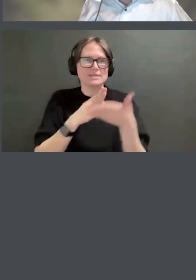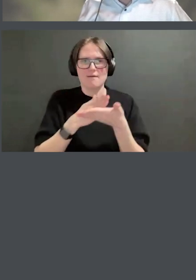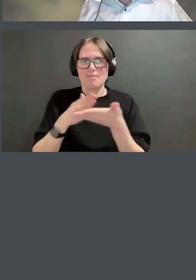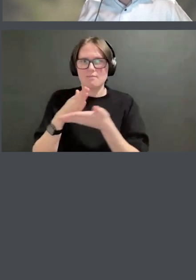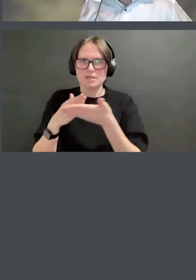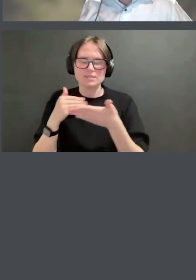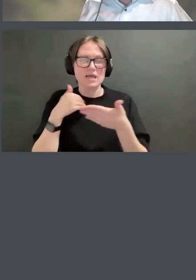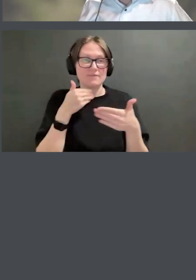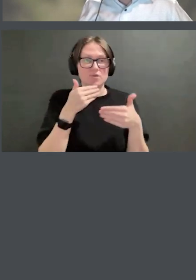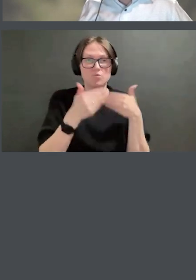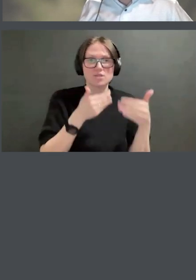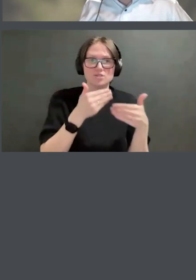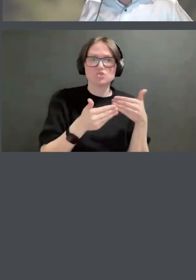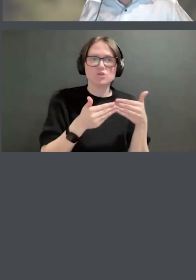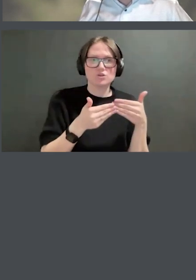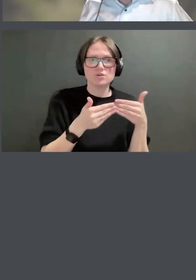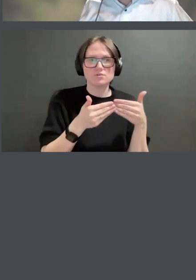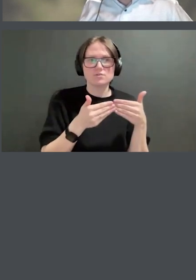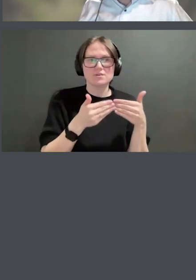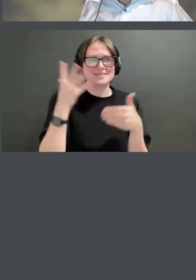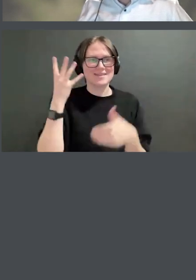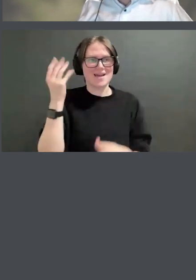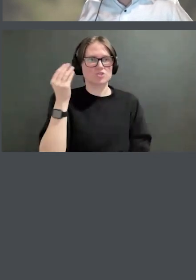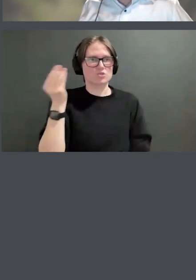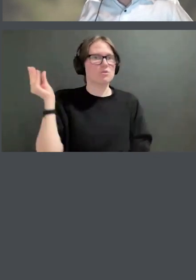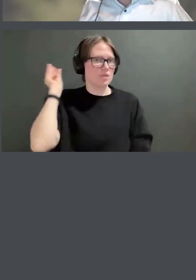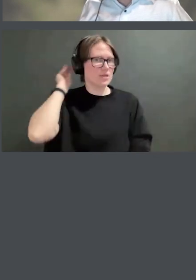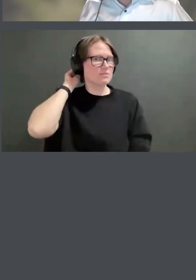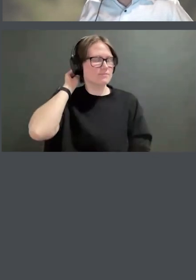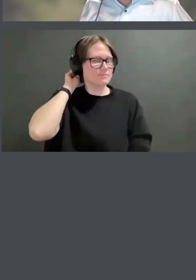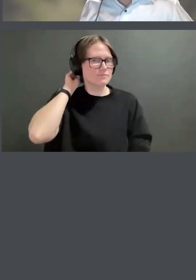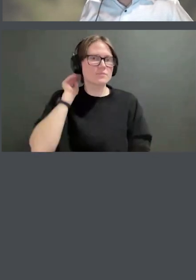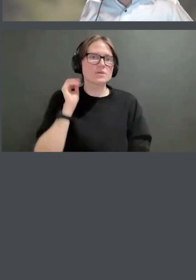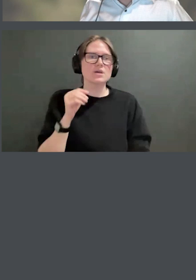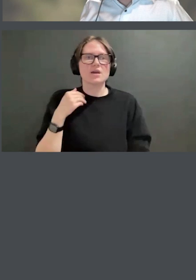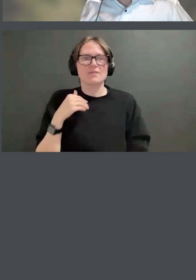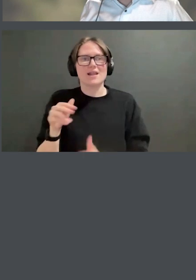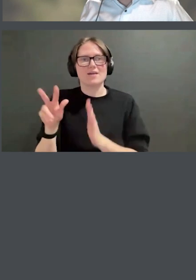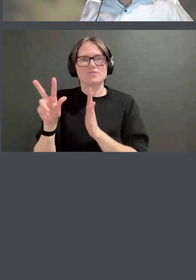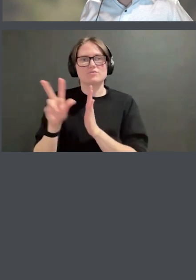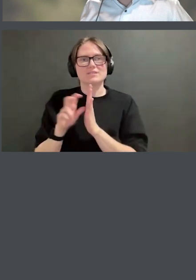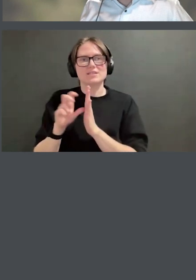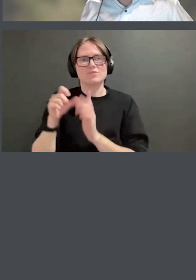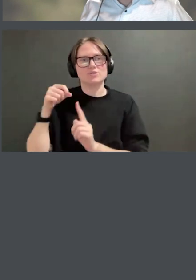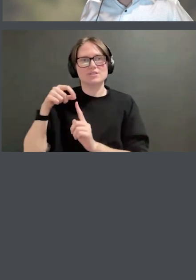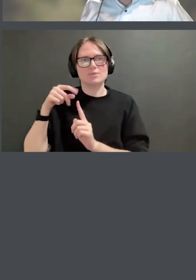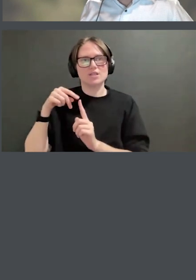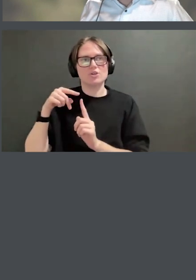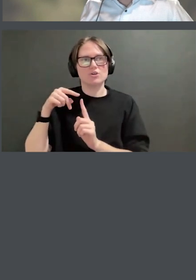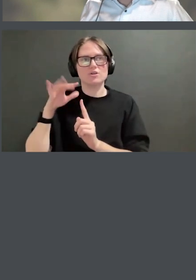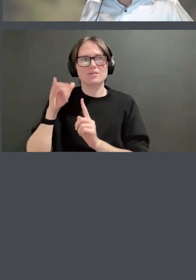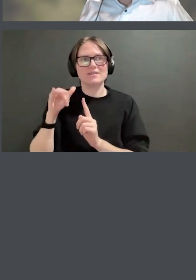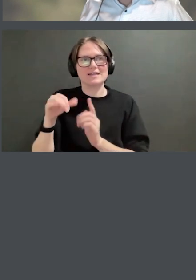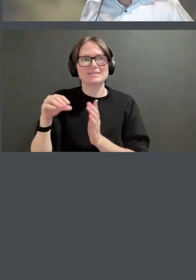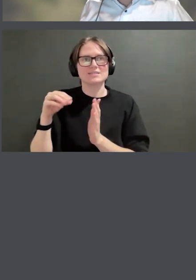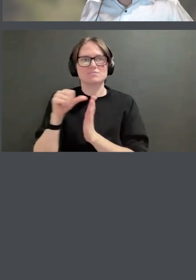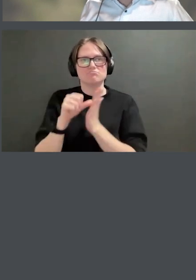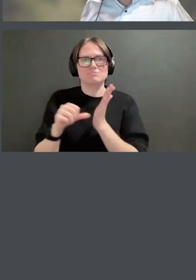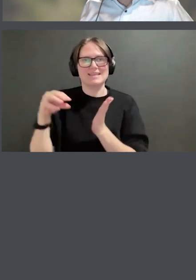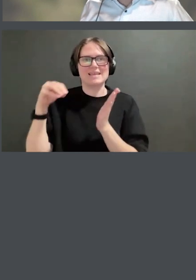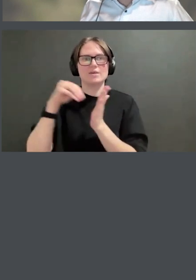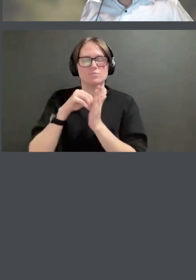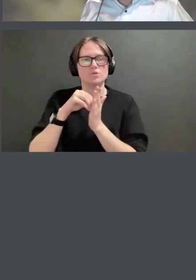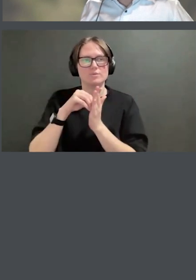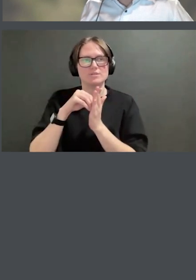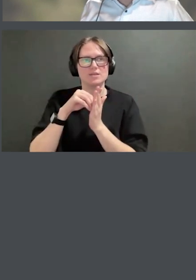There's a processor that's worn externally, and then there's a receiver stimulator that is implanted